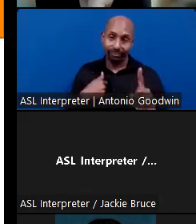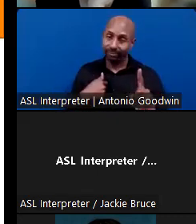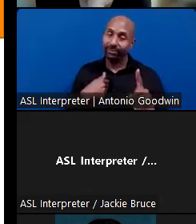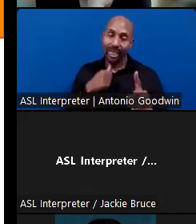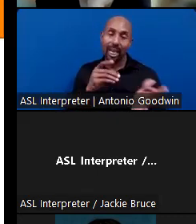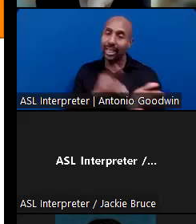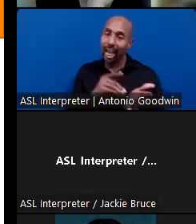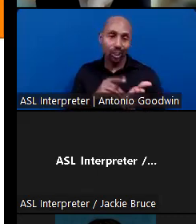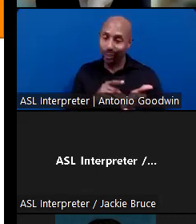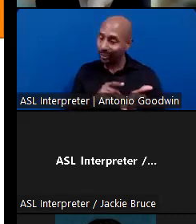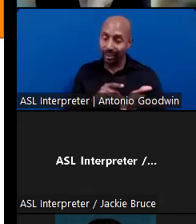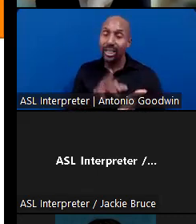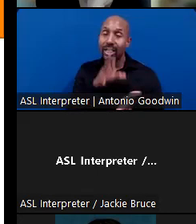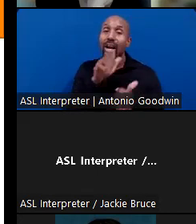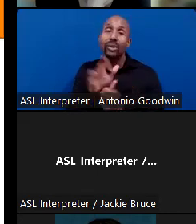risk for